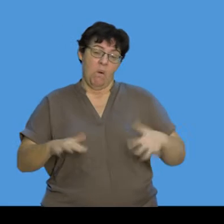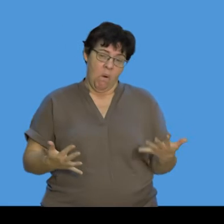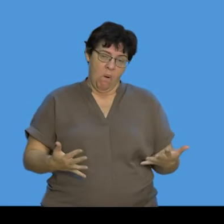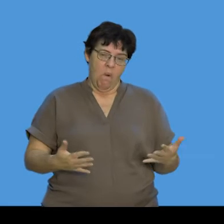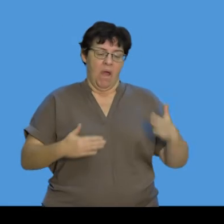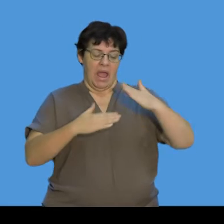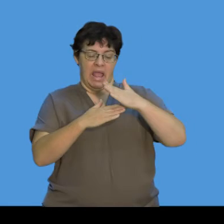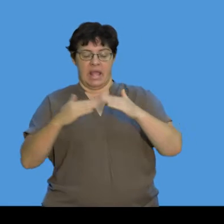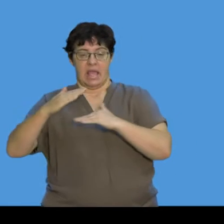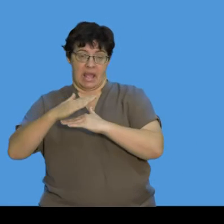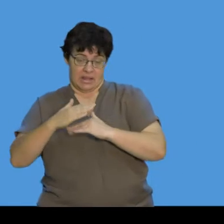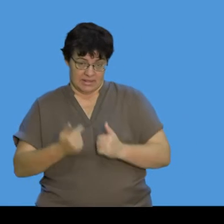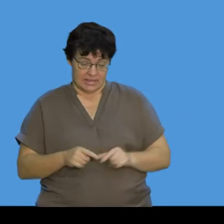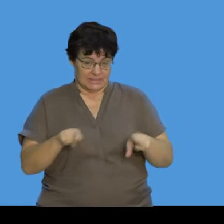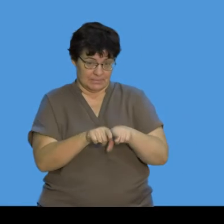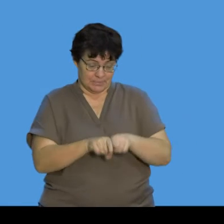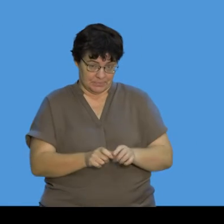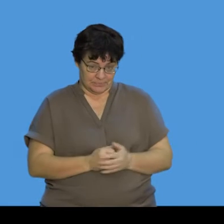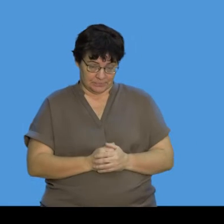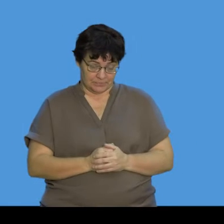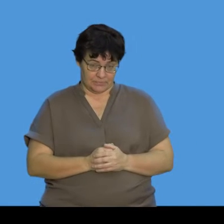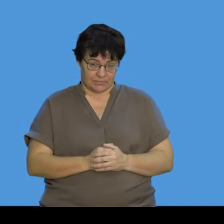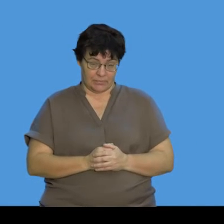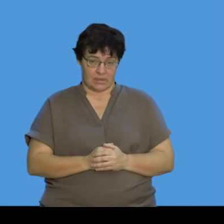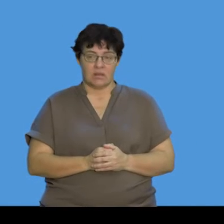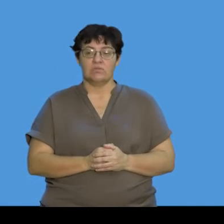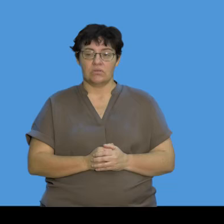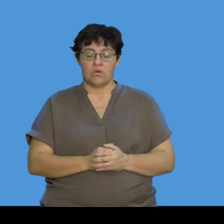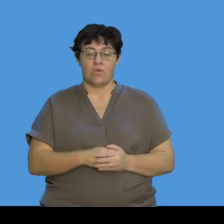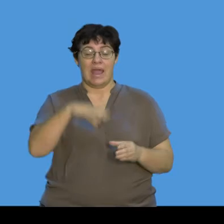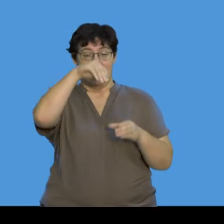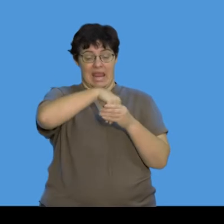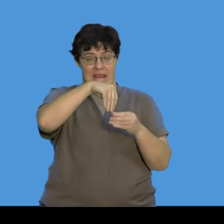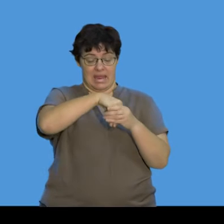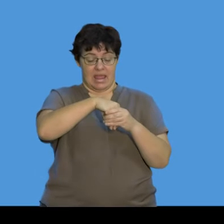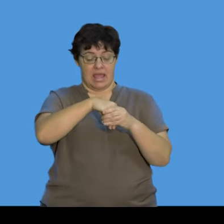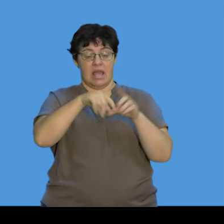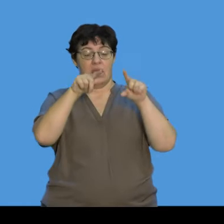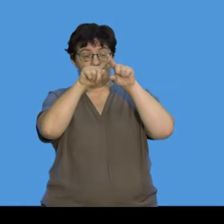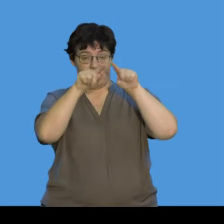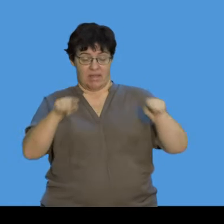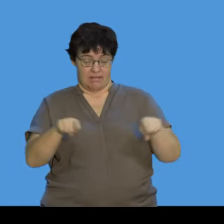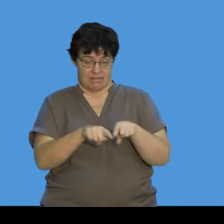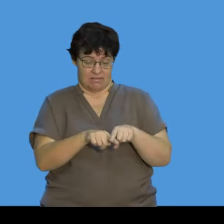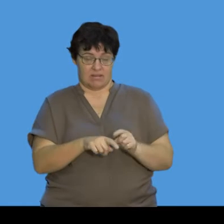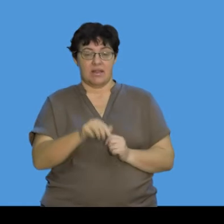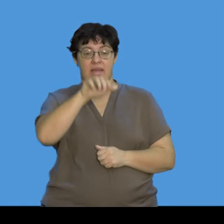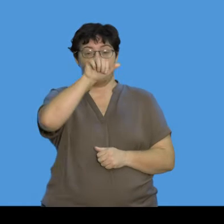use equiangular, right? So I will then say in triangle